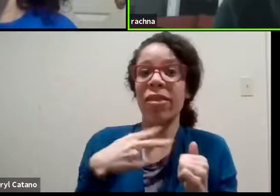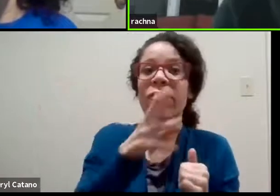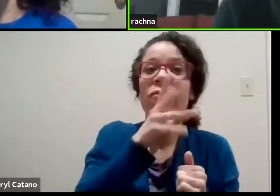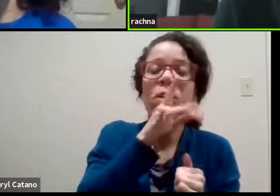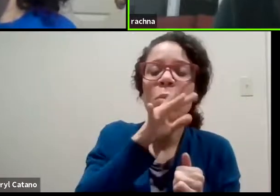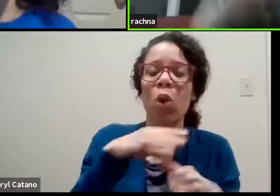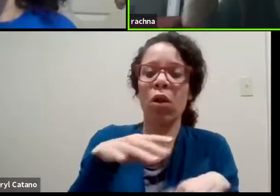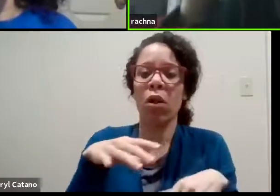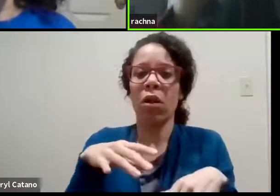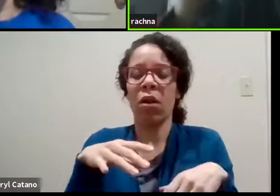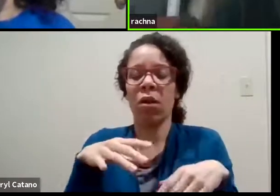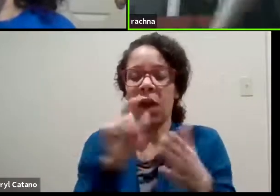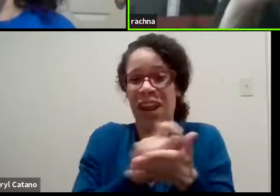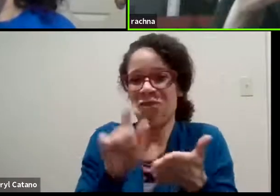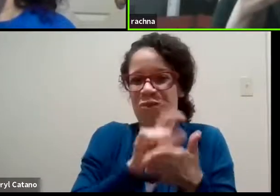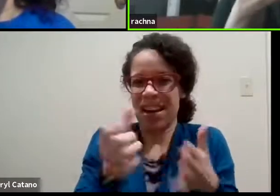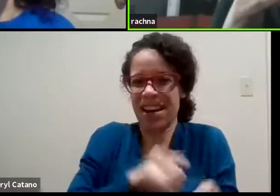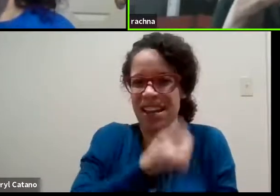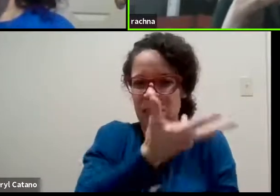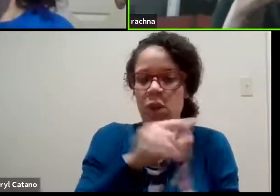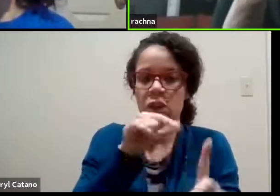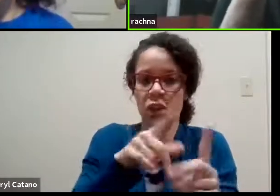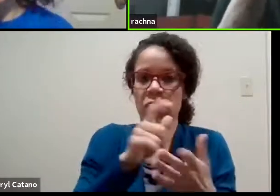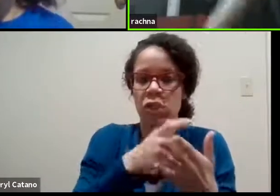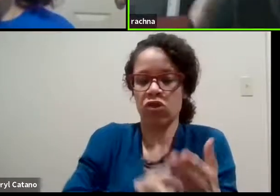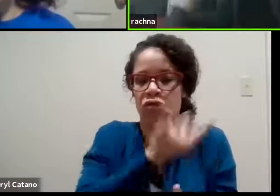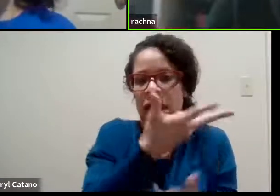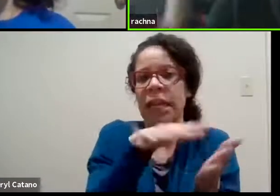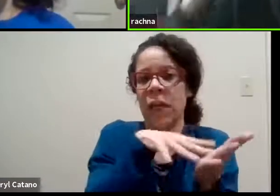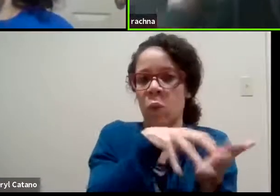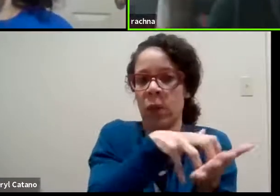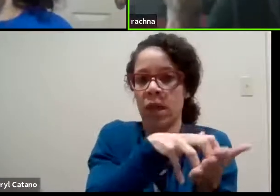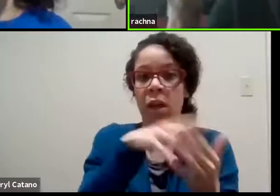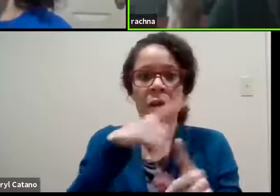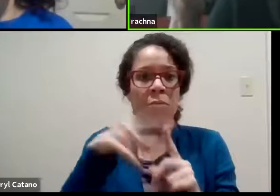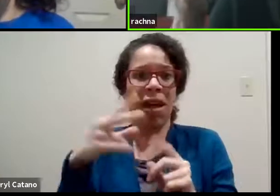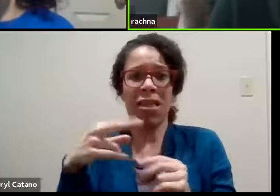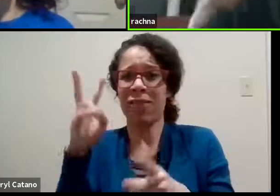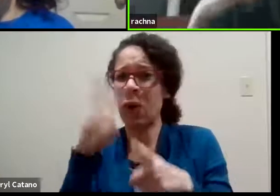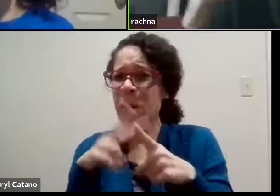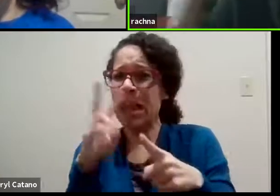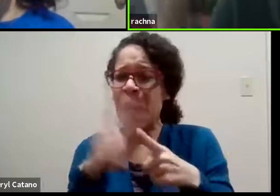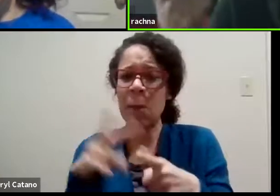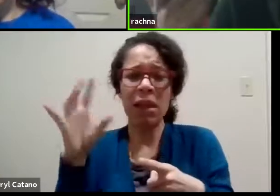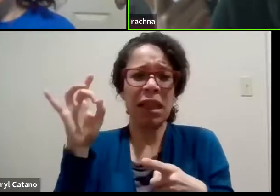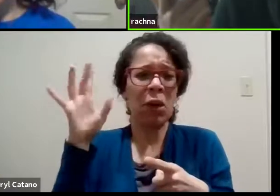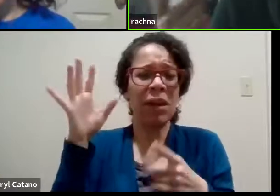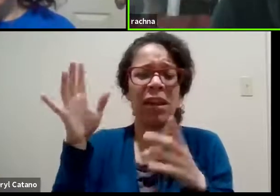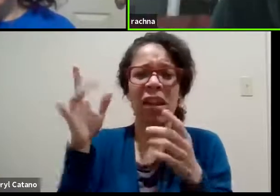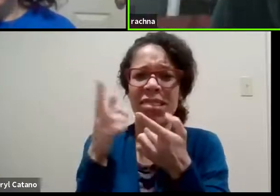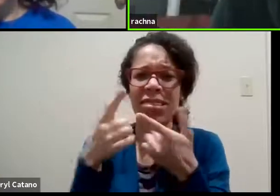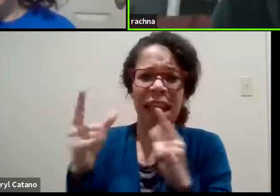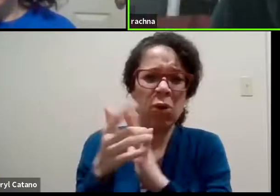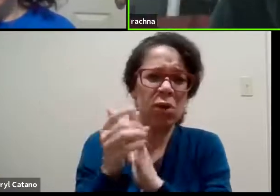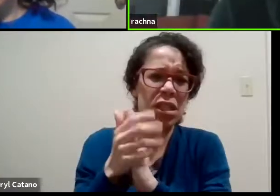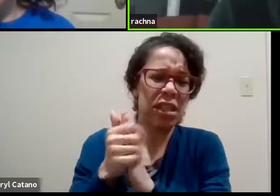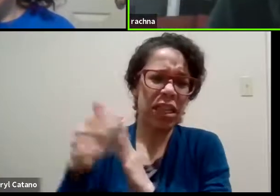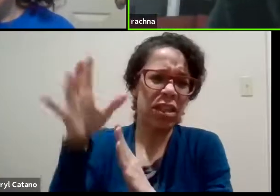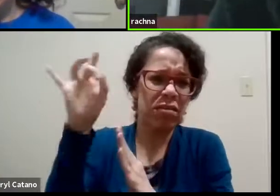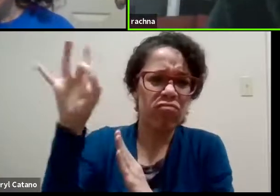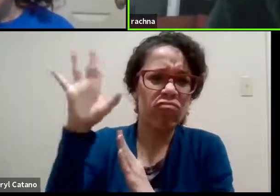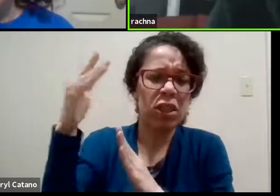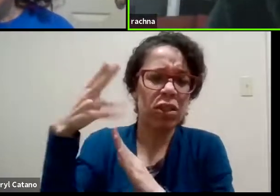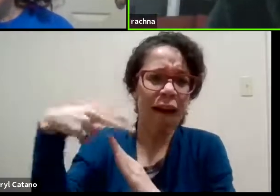written expression. So, the written expression is weak, but the vocabulary, the language skills are so strong.